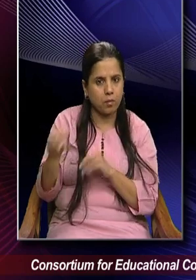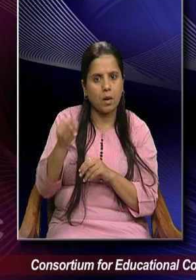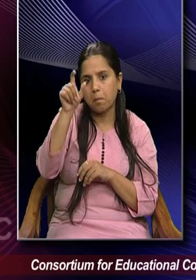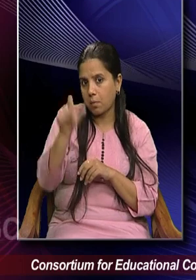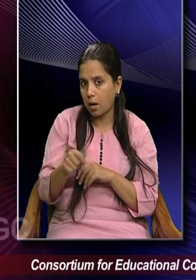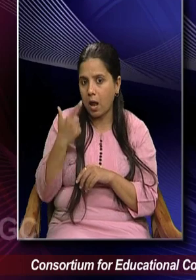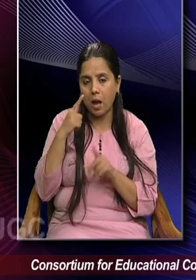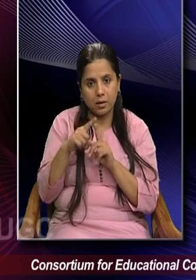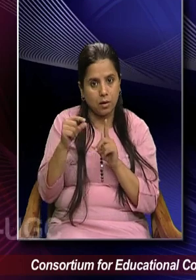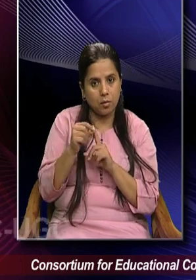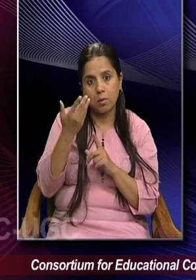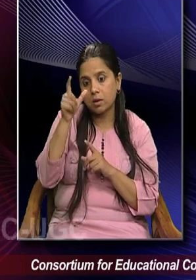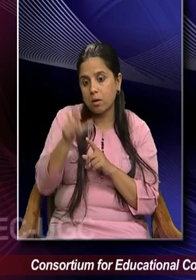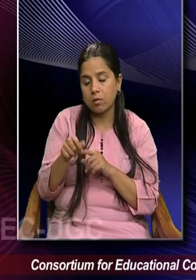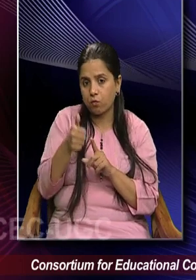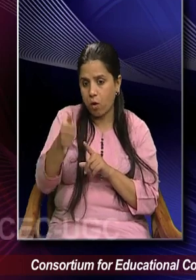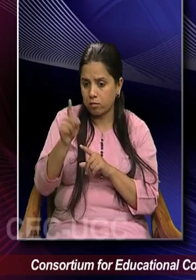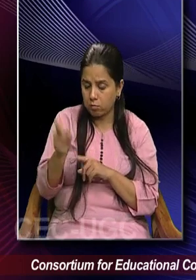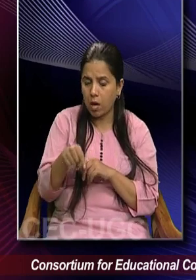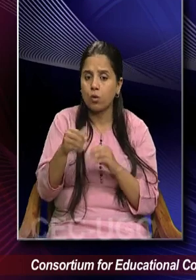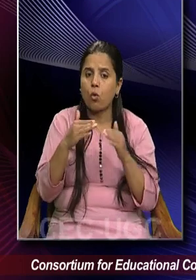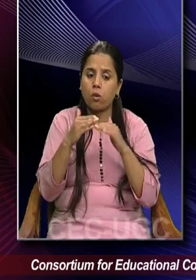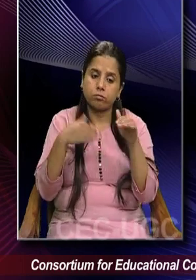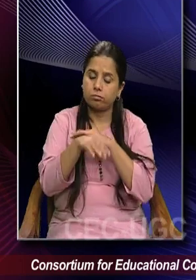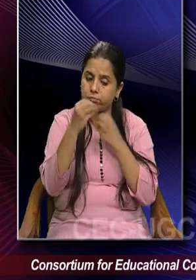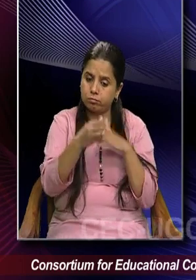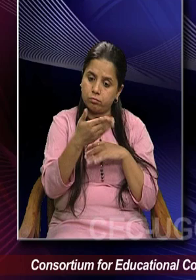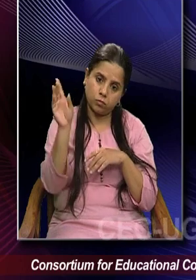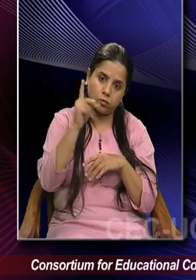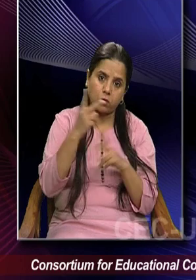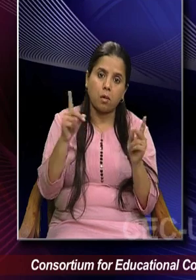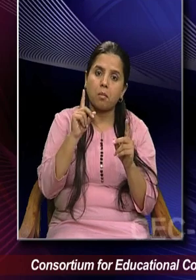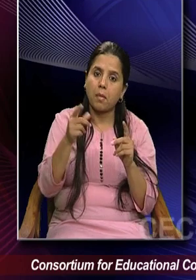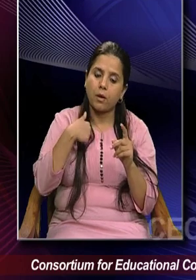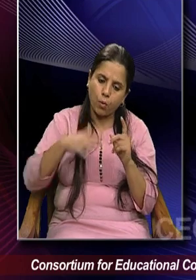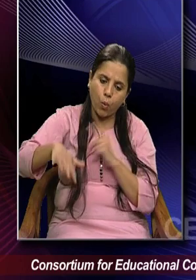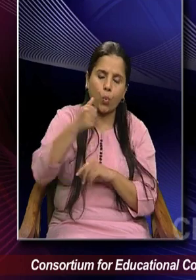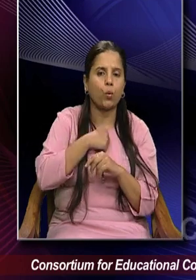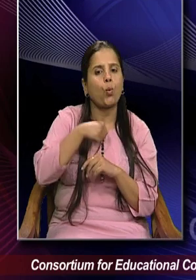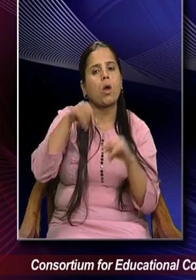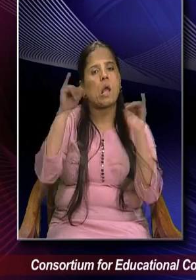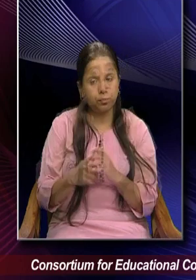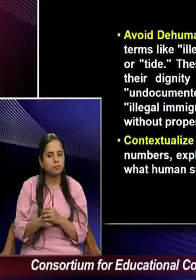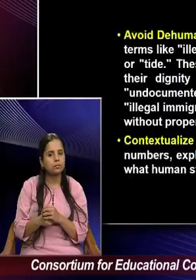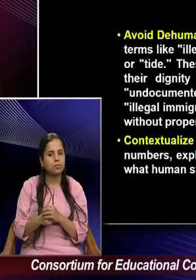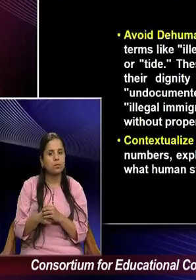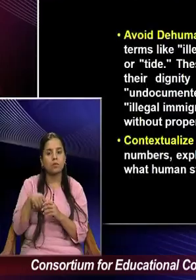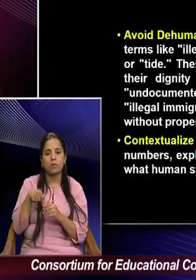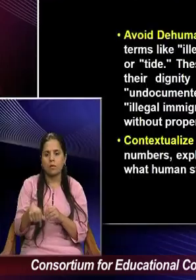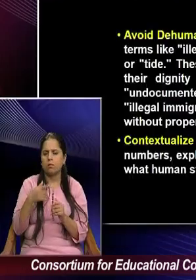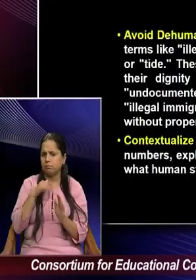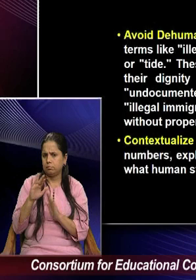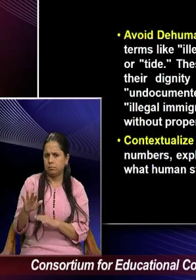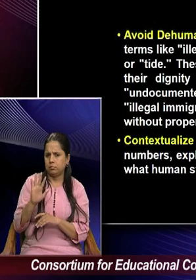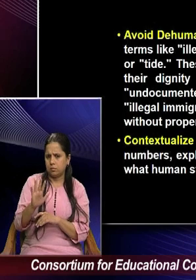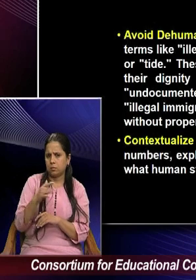person, someone forced to flee their home but remains within their own country's borders. Avoid